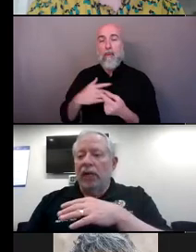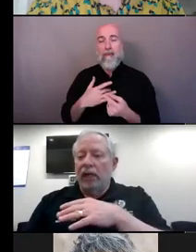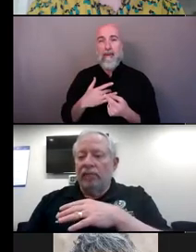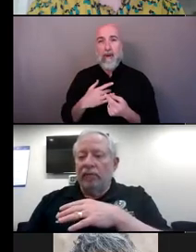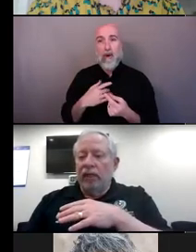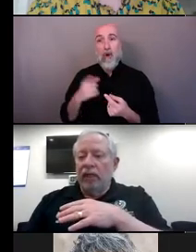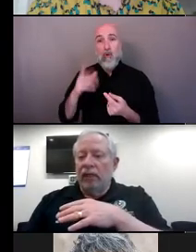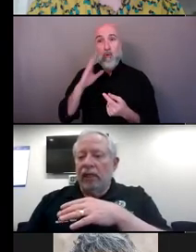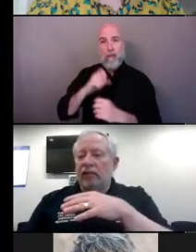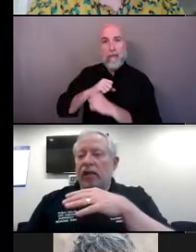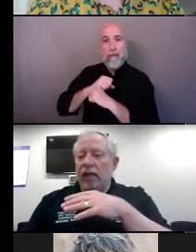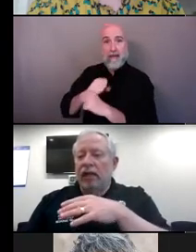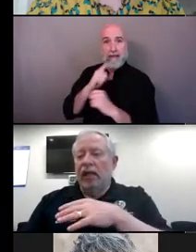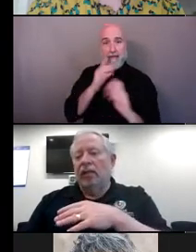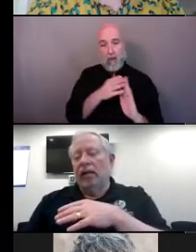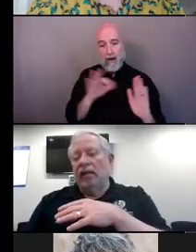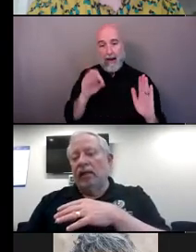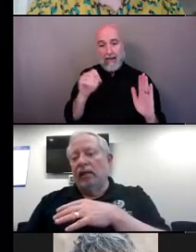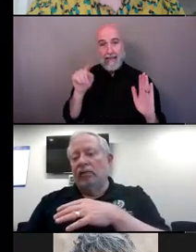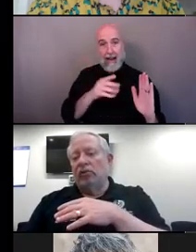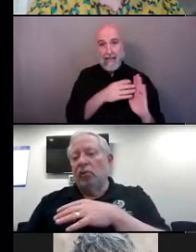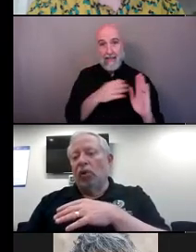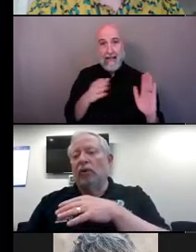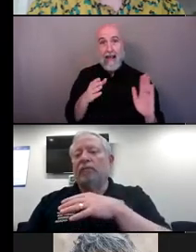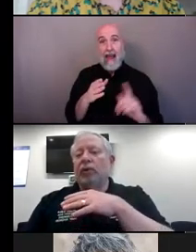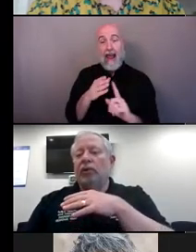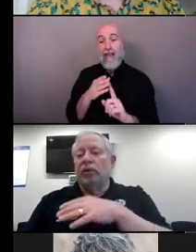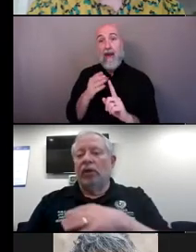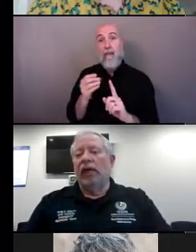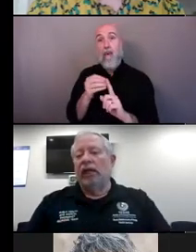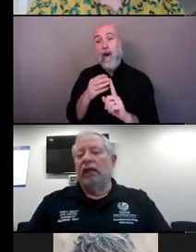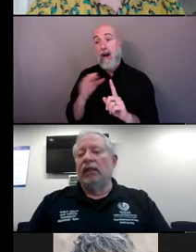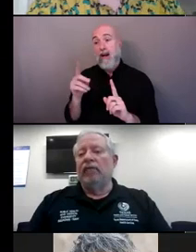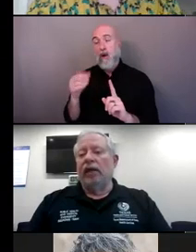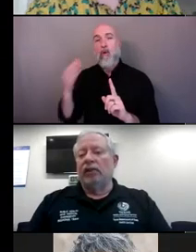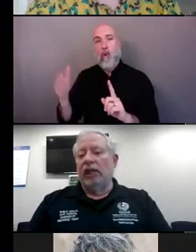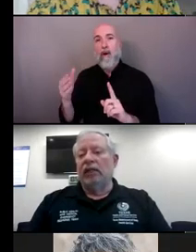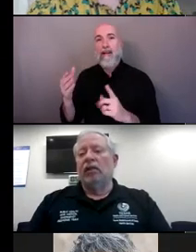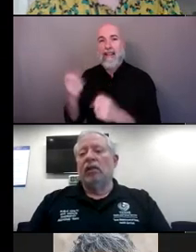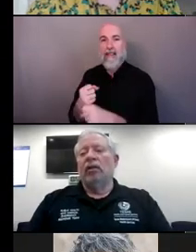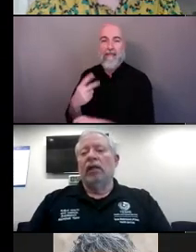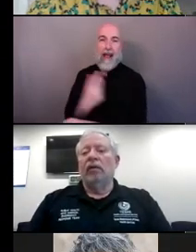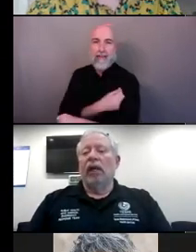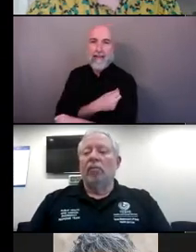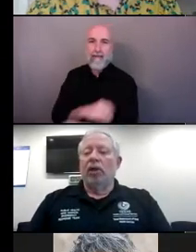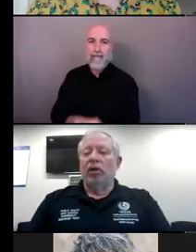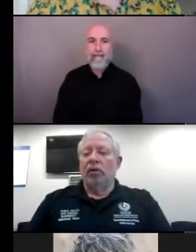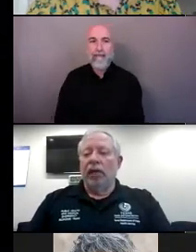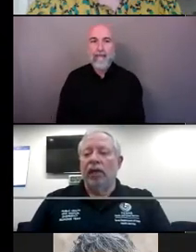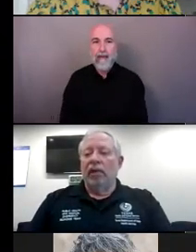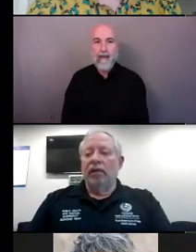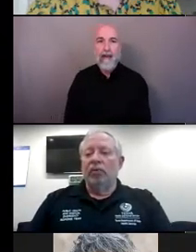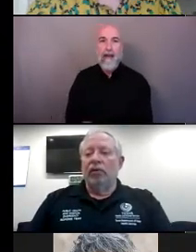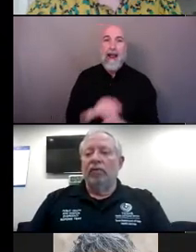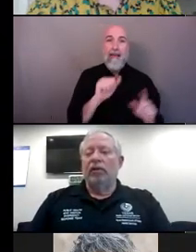be protected for the 90 days. And then at 90 days or more, you can go ahead and get the vaccine. The